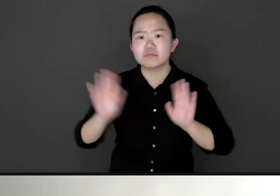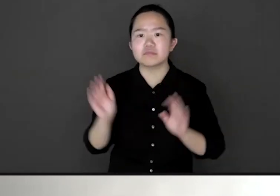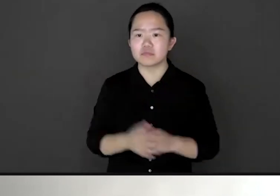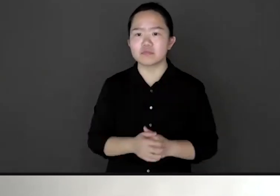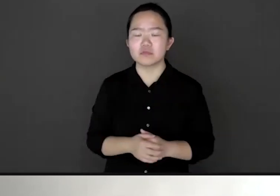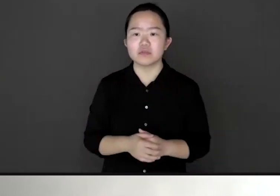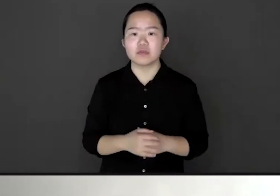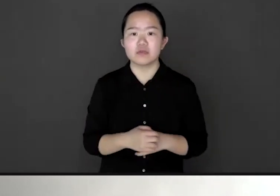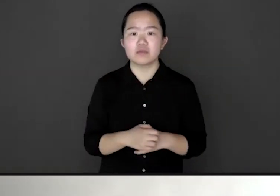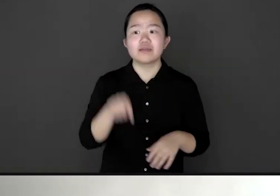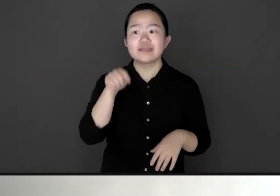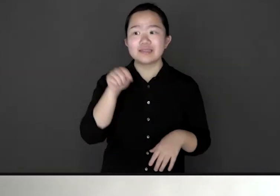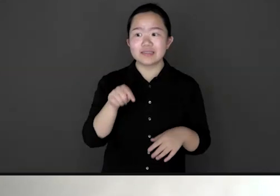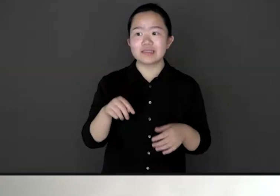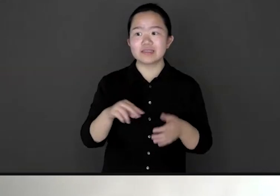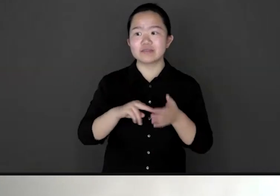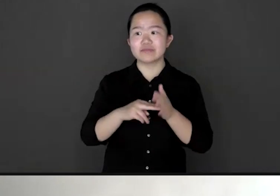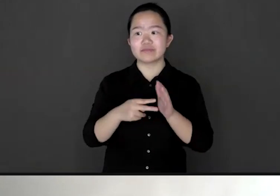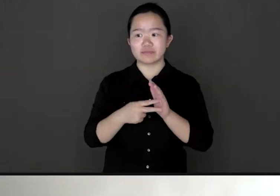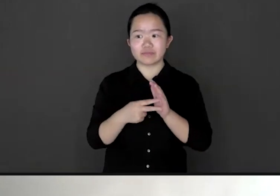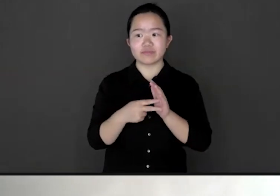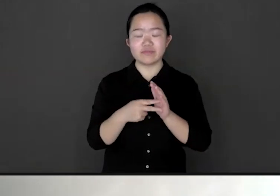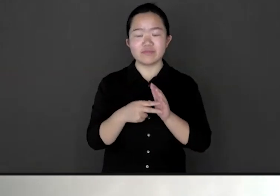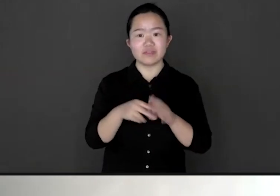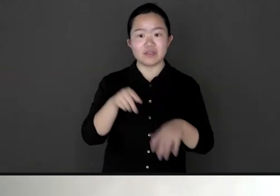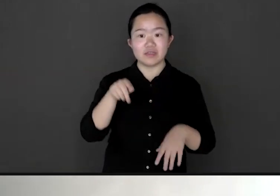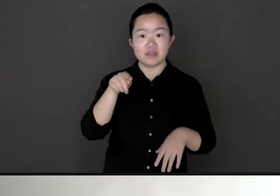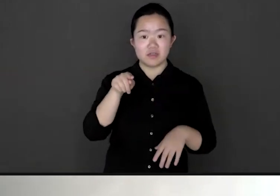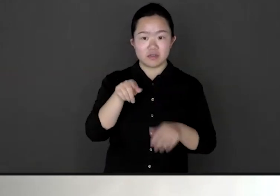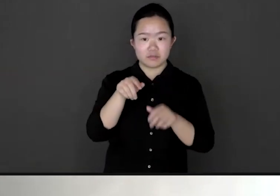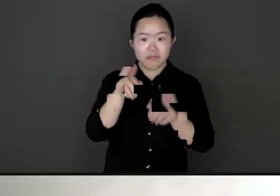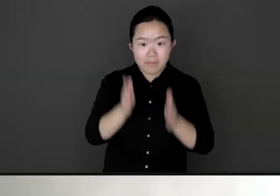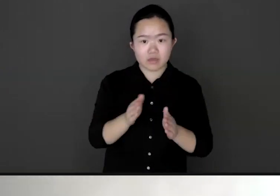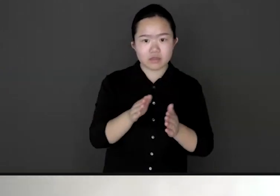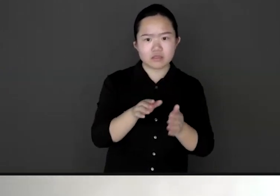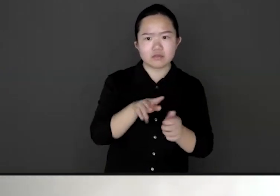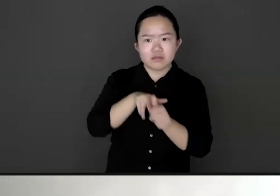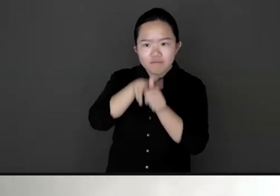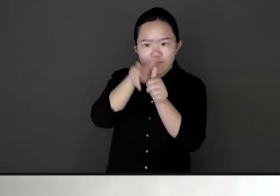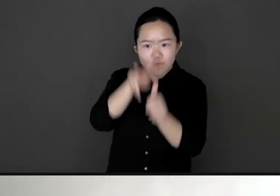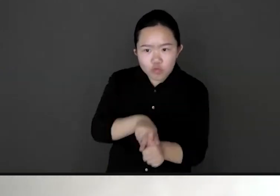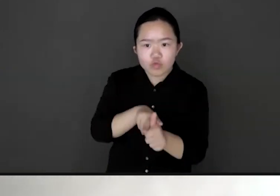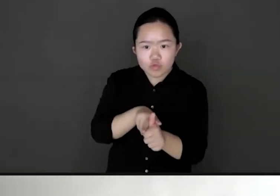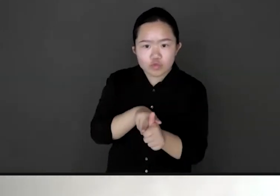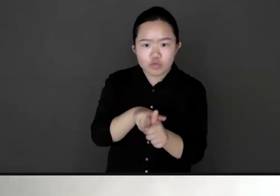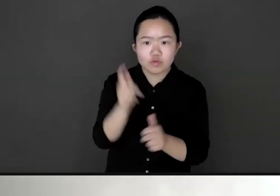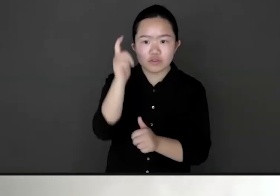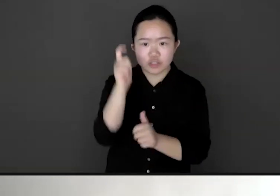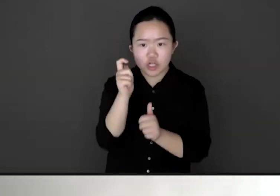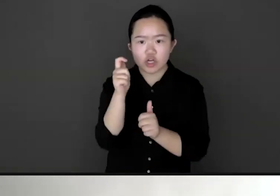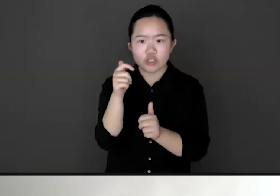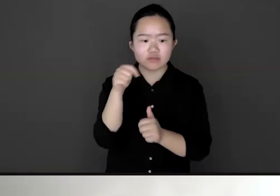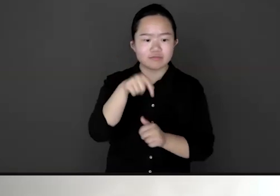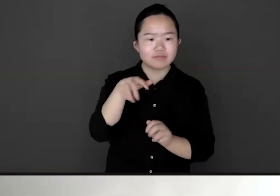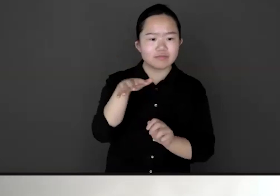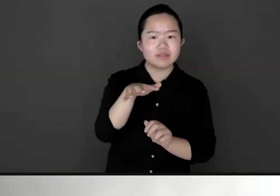of quality. And that gets to be a very challenging conversation. How do you say this is legally good enough without